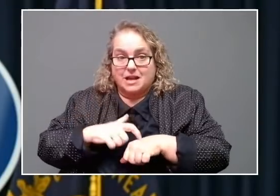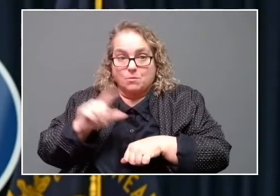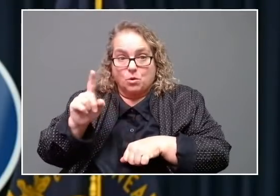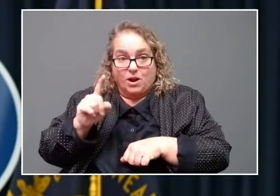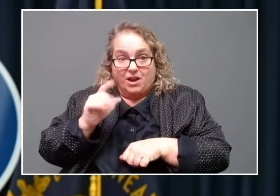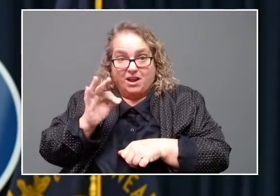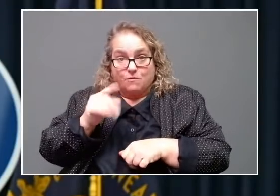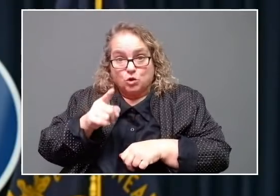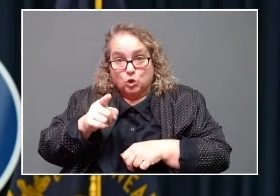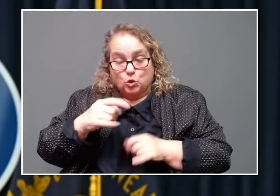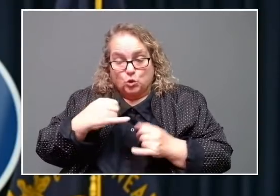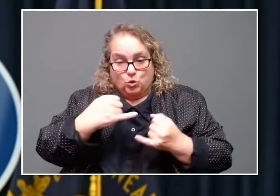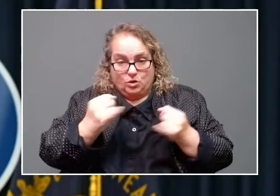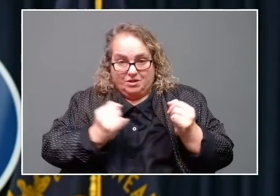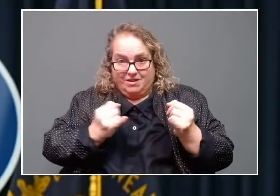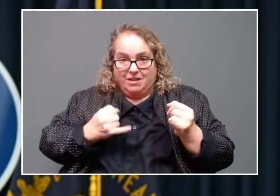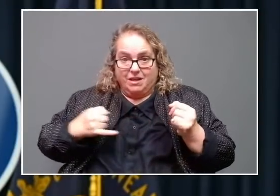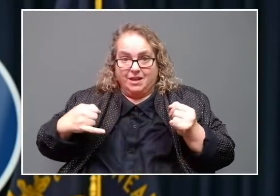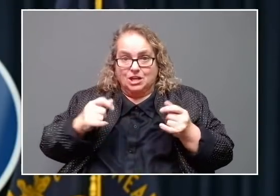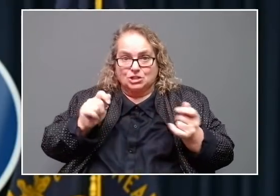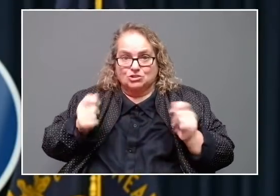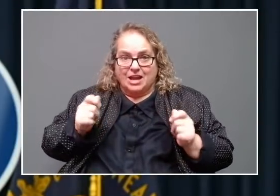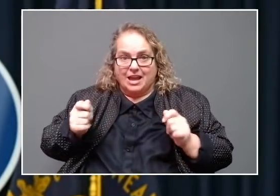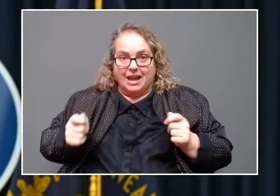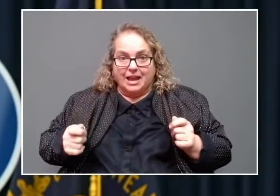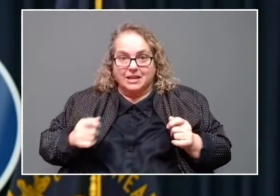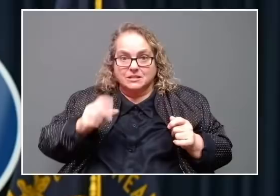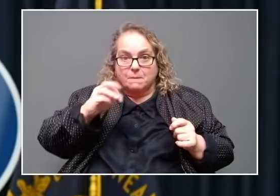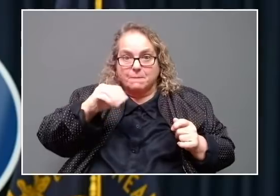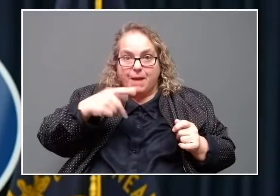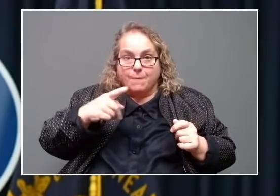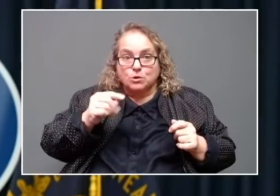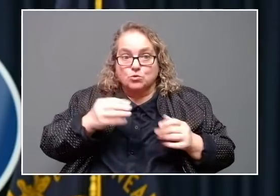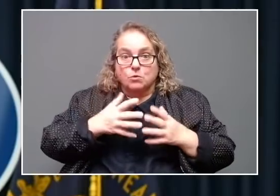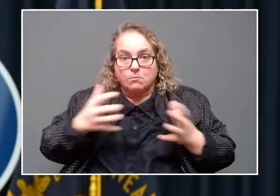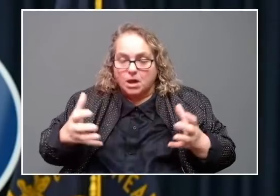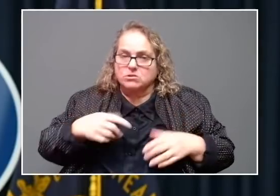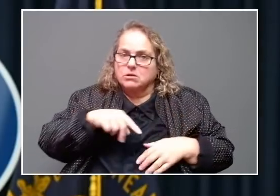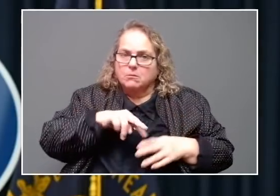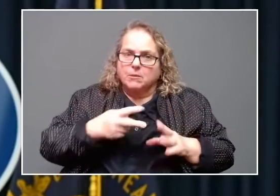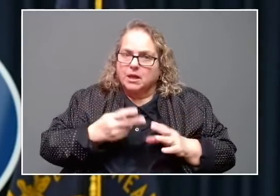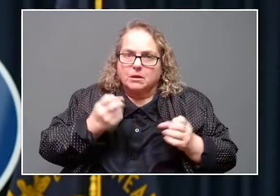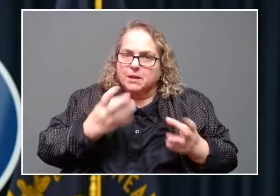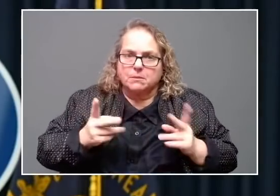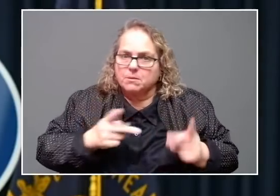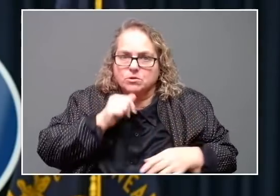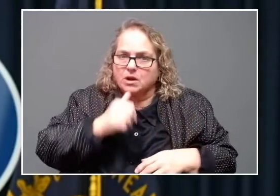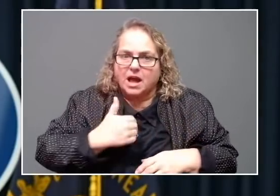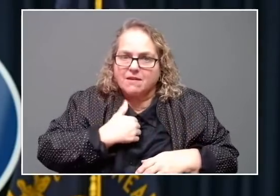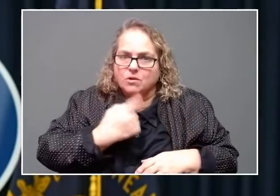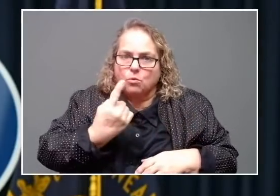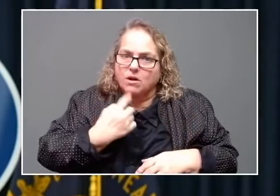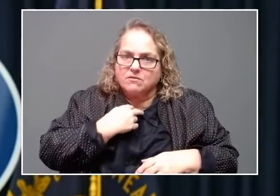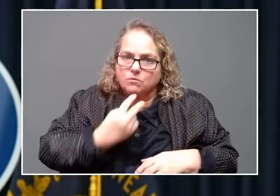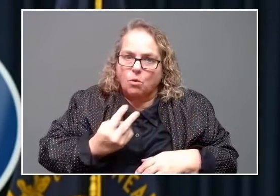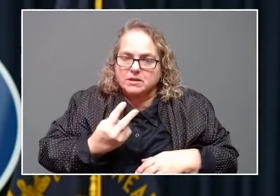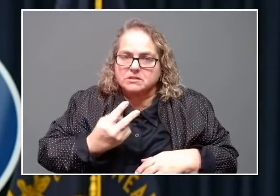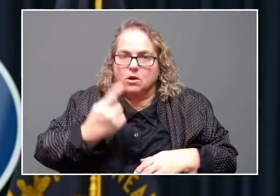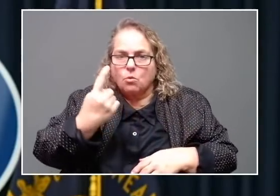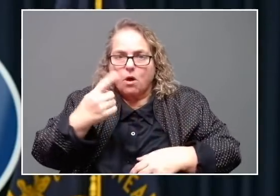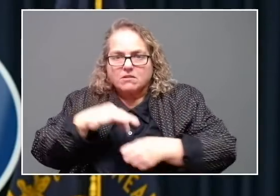too much, that an individual really doesn't have the same voice and the same vote as others. I believe